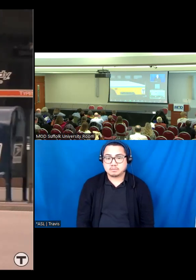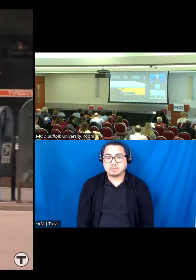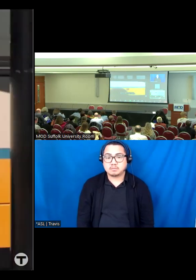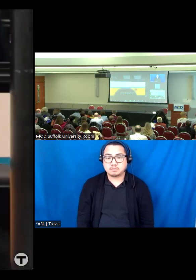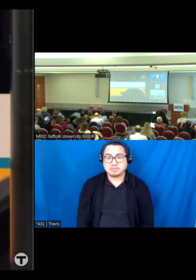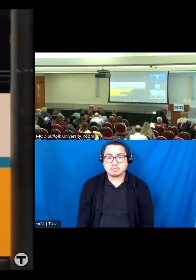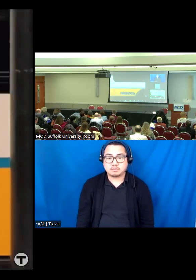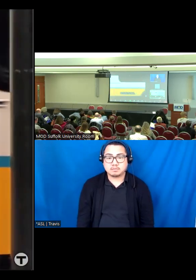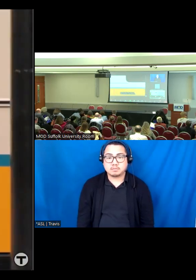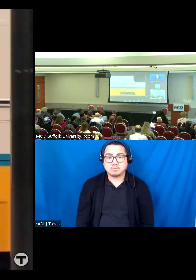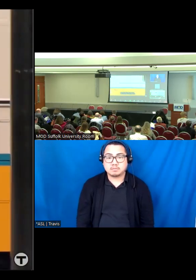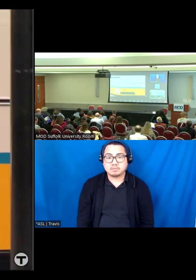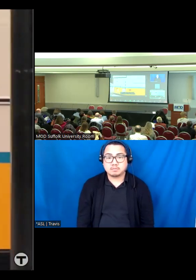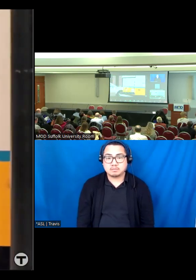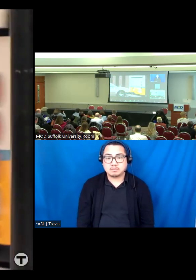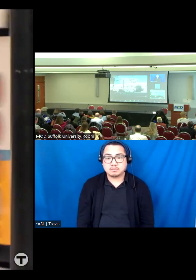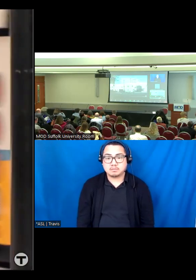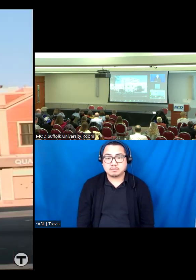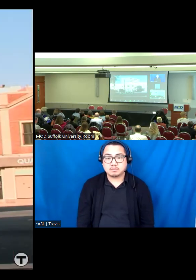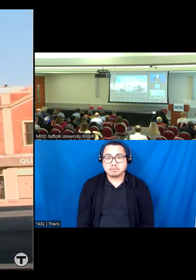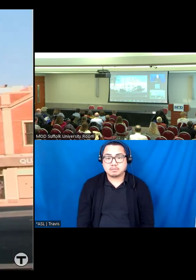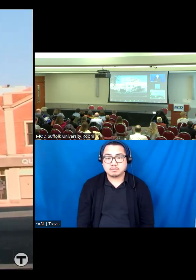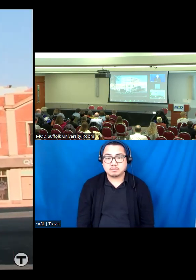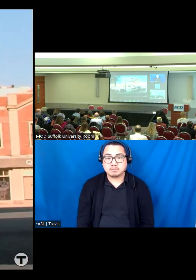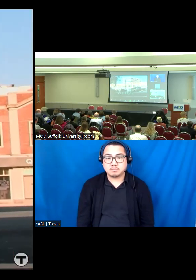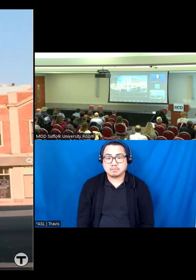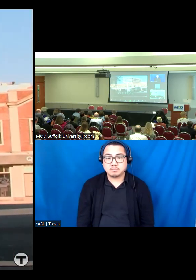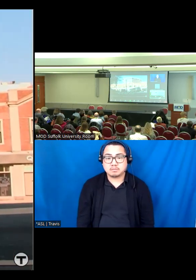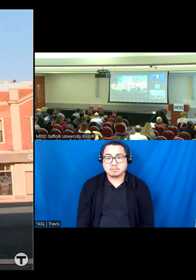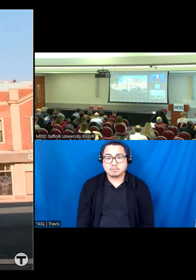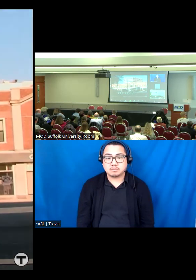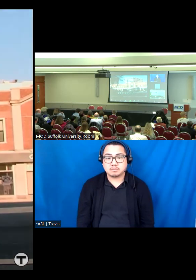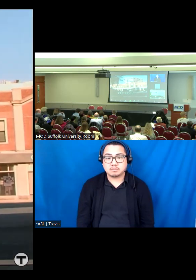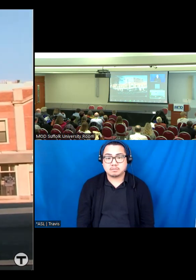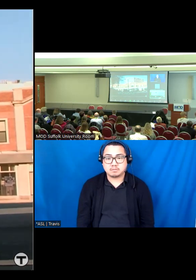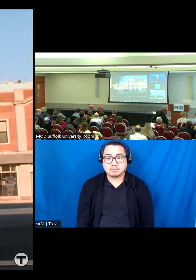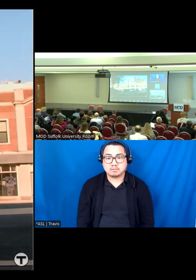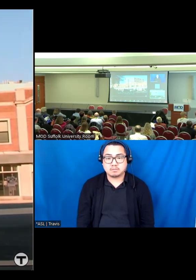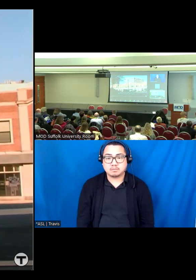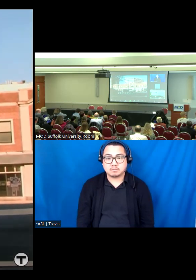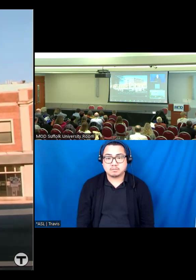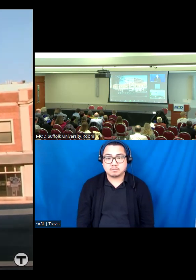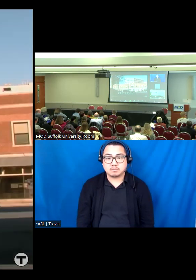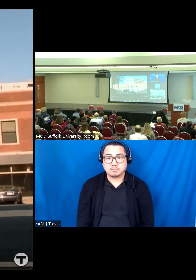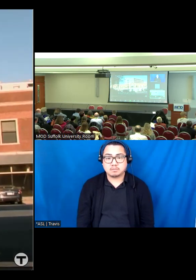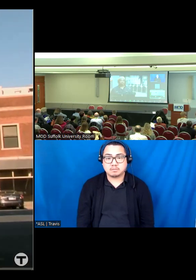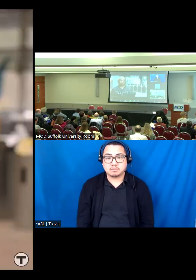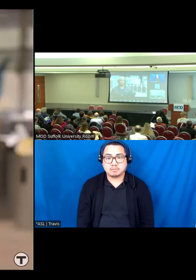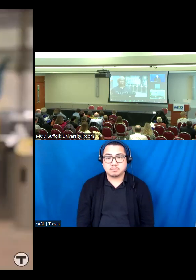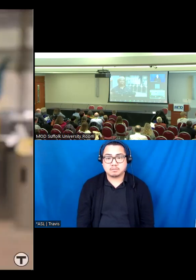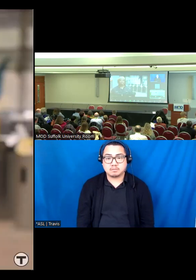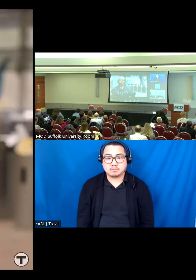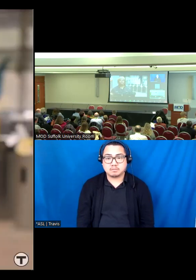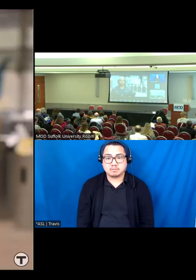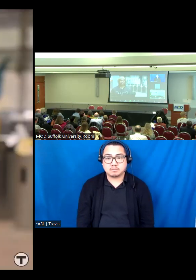where the bus driver had opened the doors. I was hardly out the doors when he closed the doors on my hands and